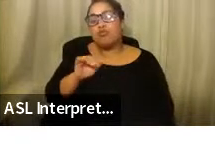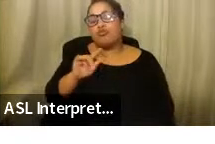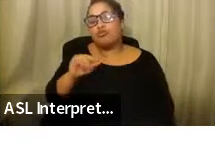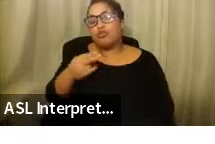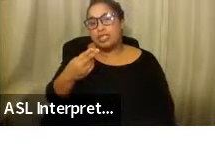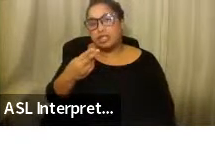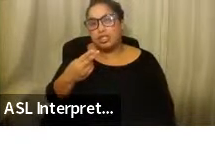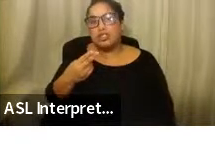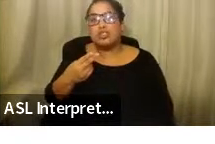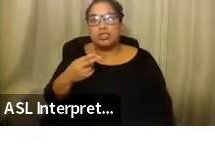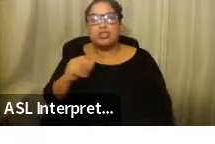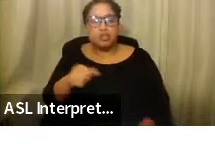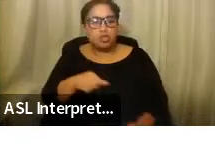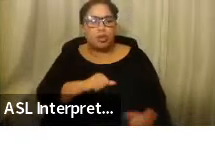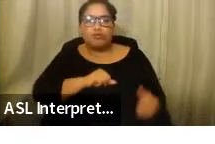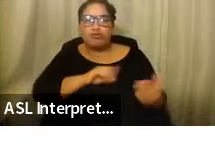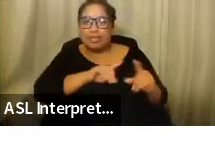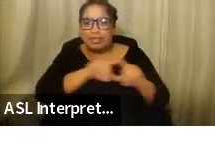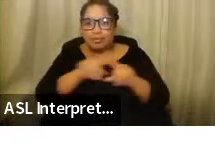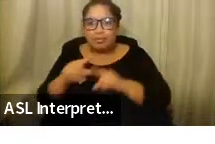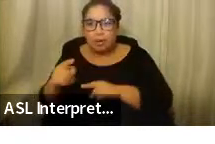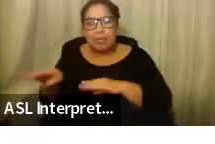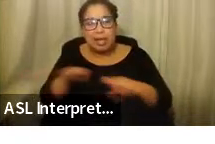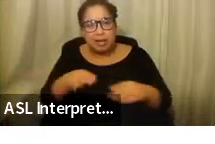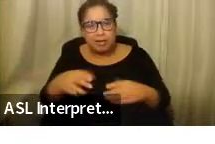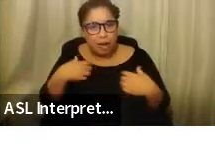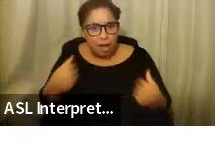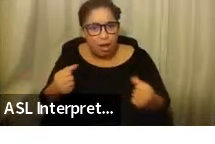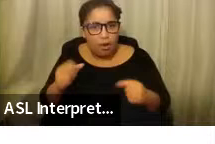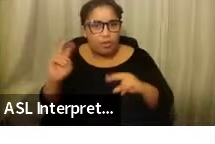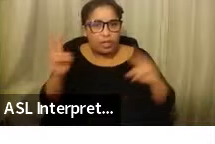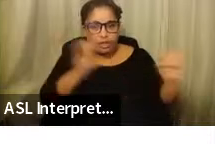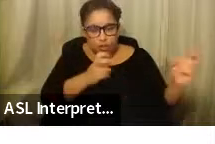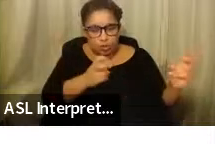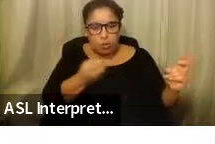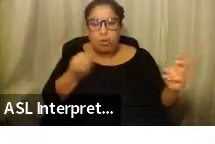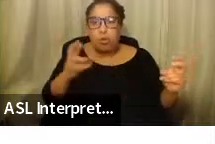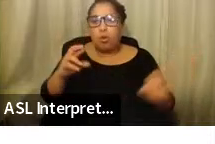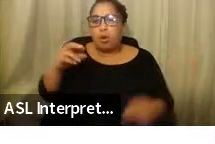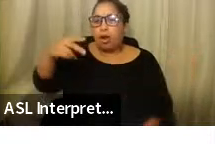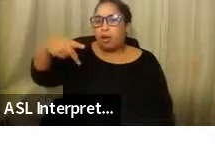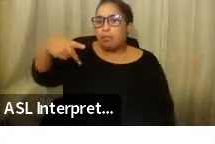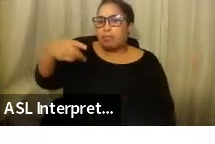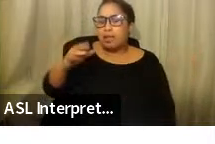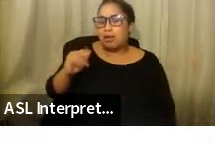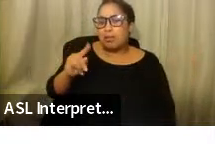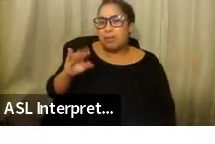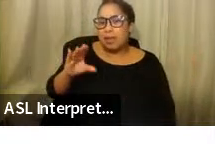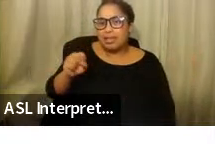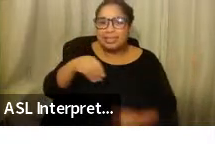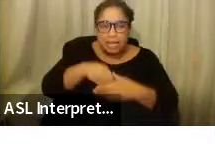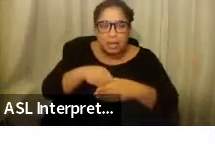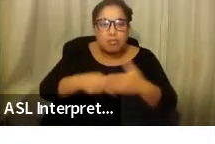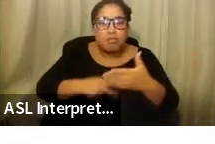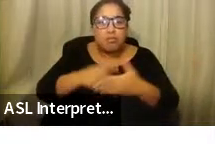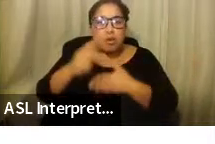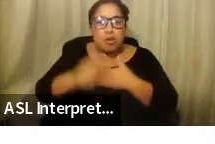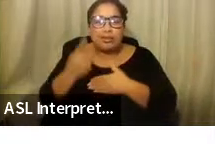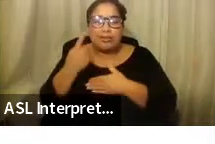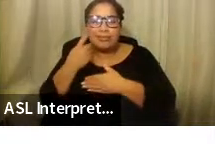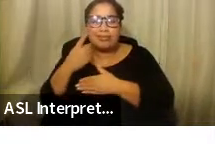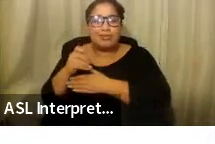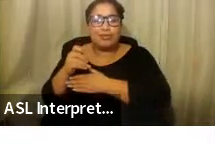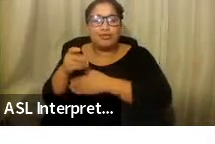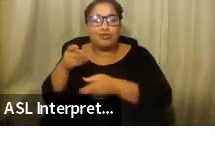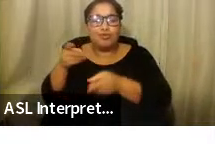address these behavioral health issues, or the paramedicine program that Director McFadden was